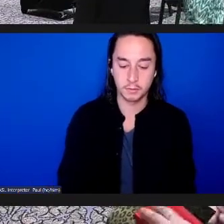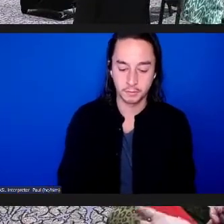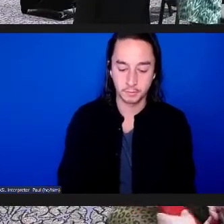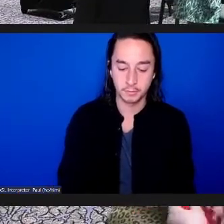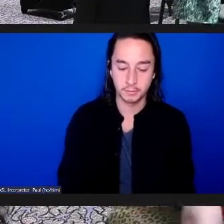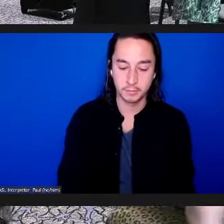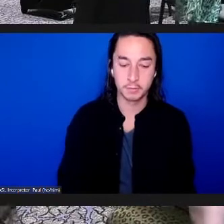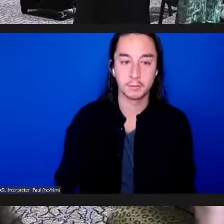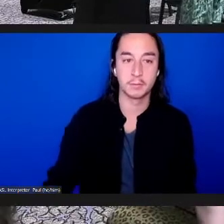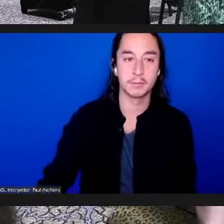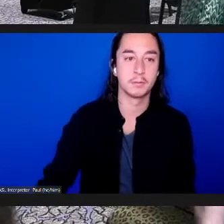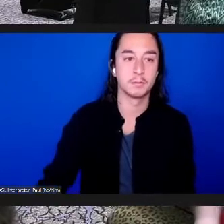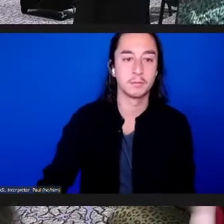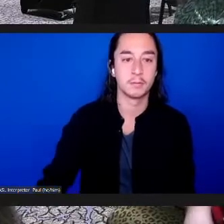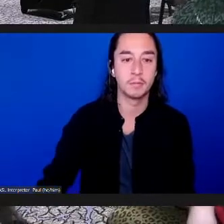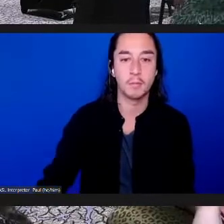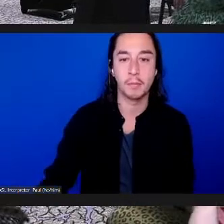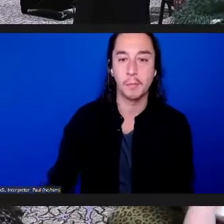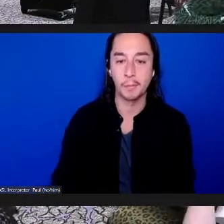good.